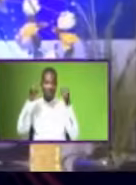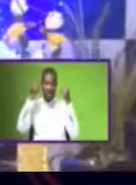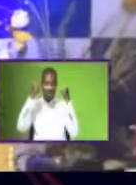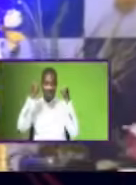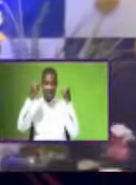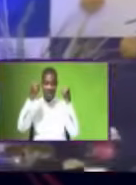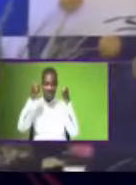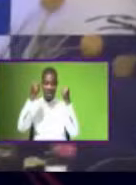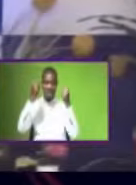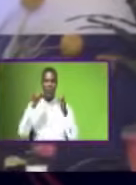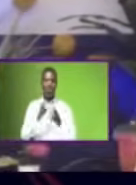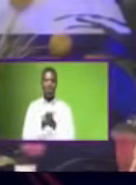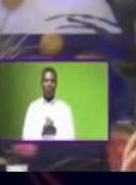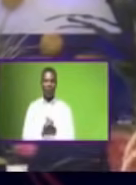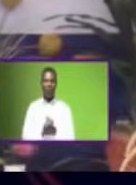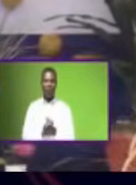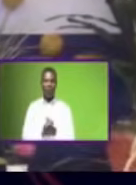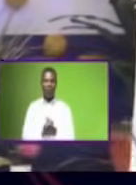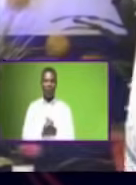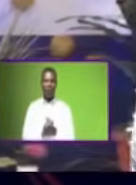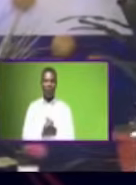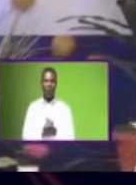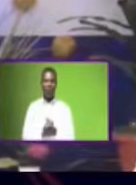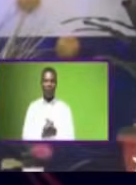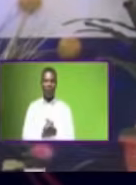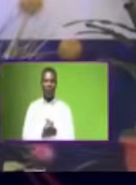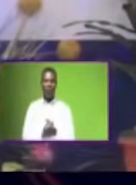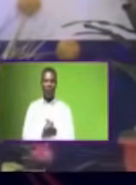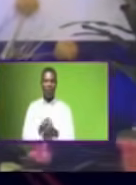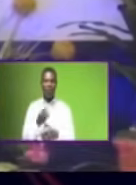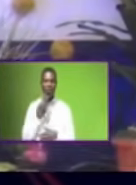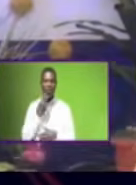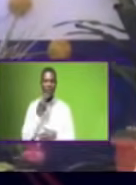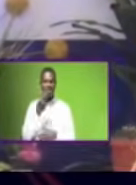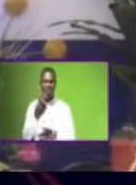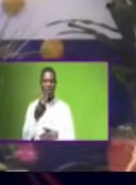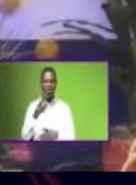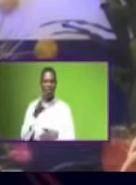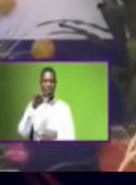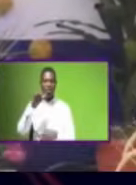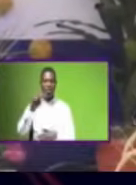I am aggressive now.